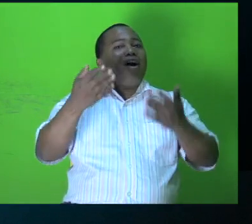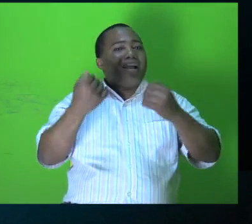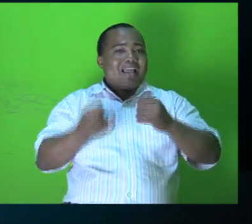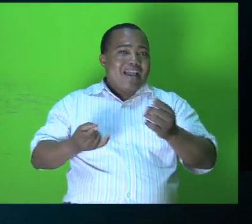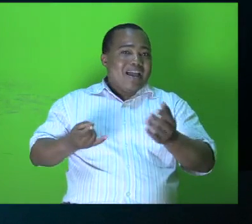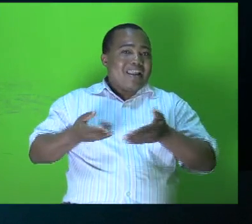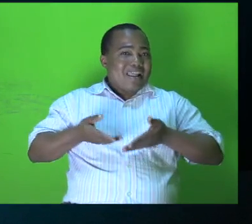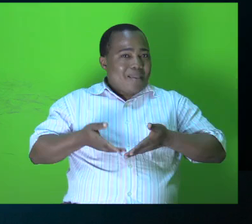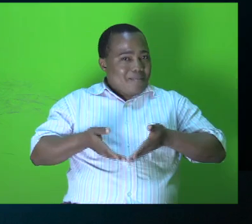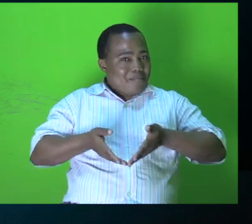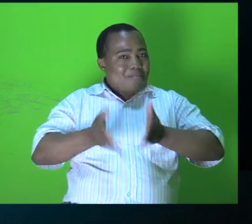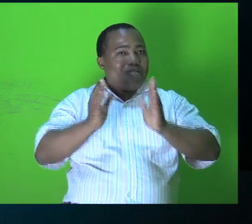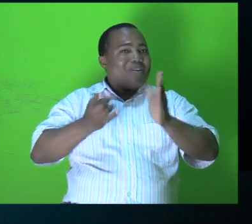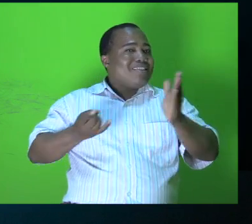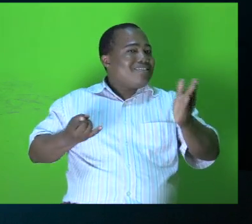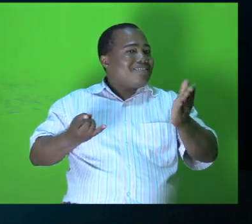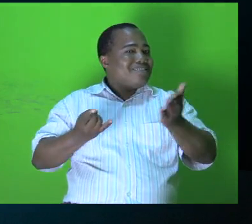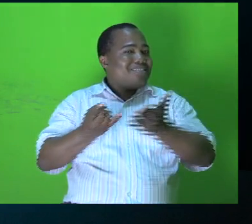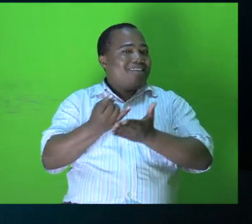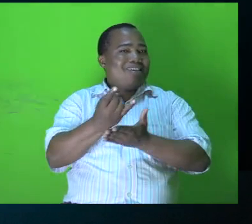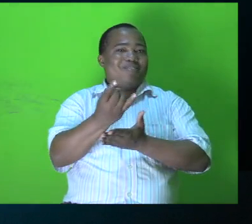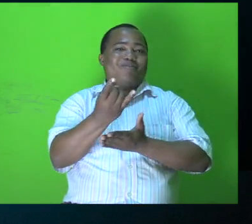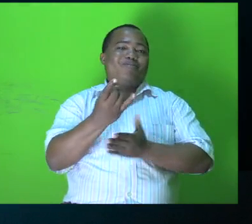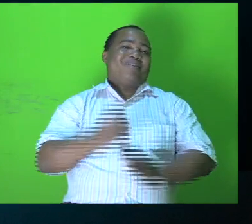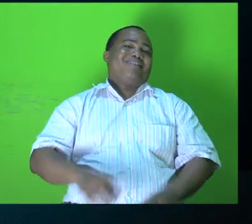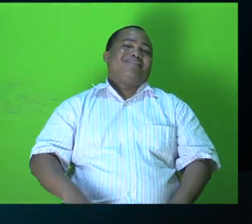reproduce sexually.